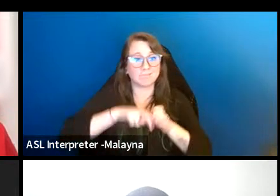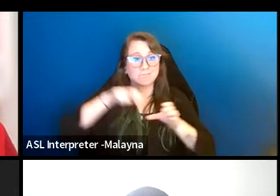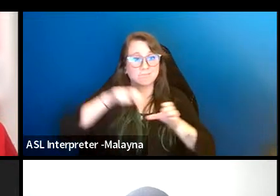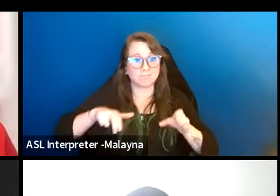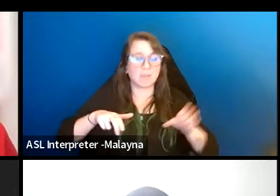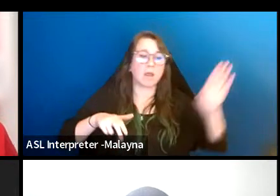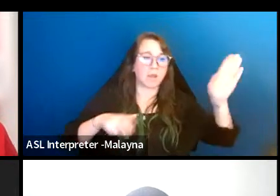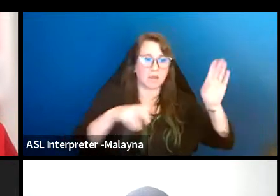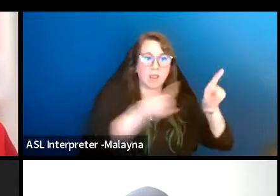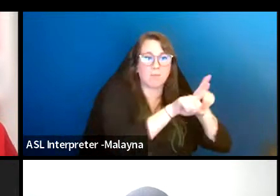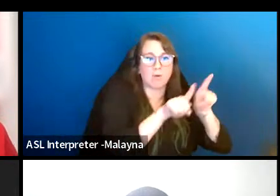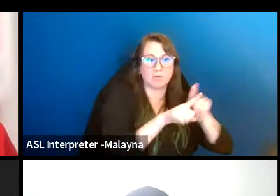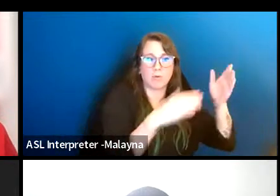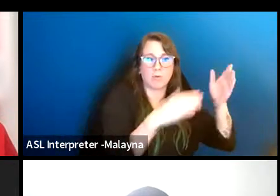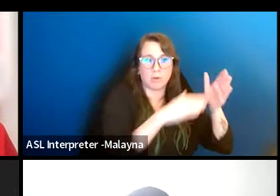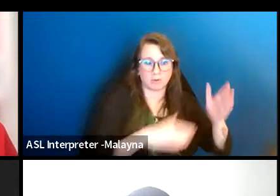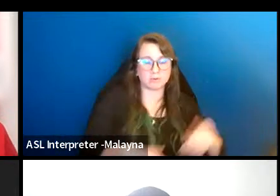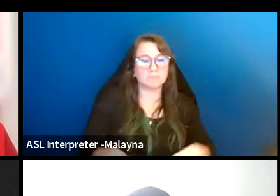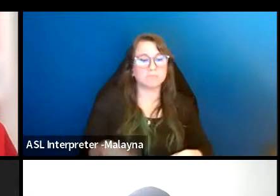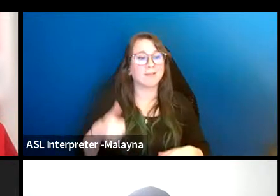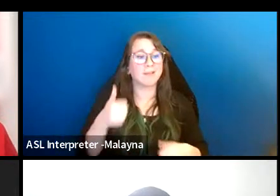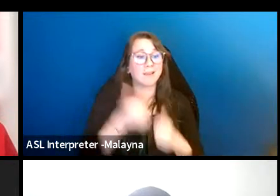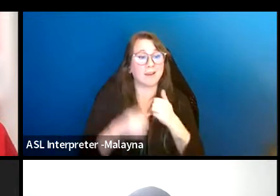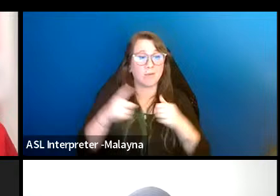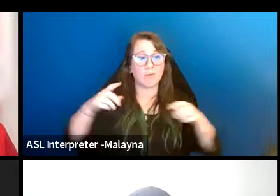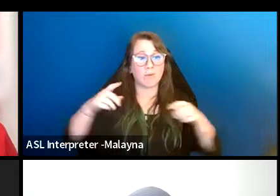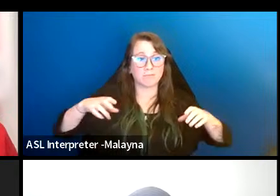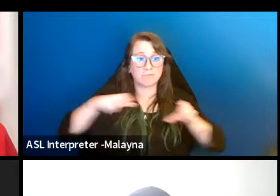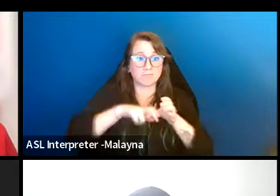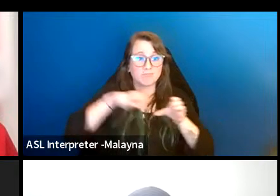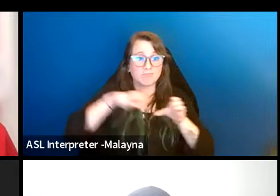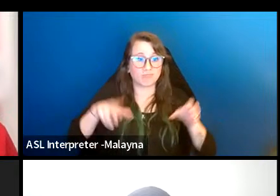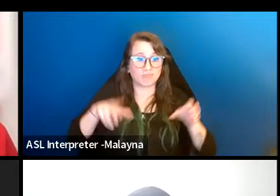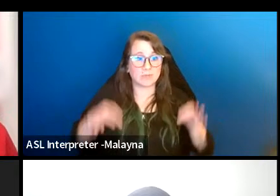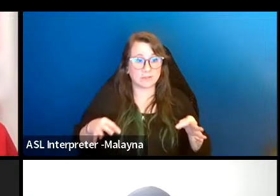opposed. Any abstentions?